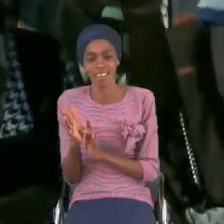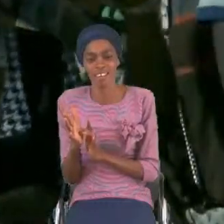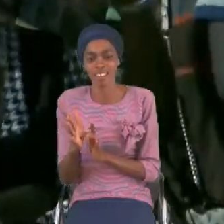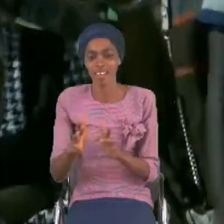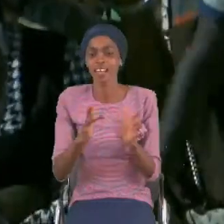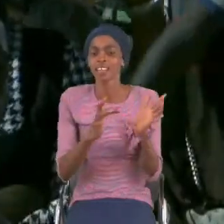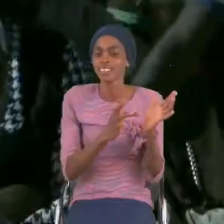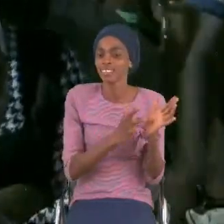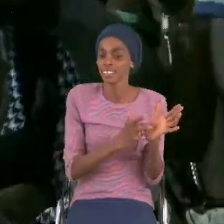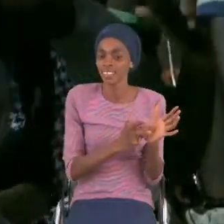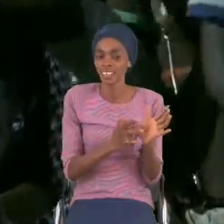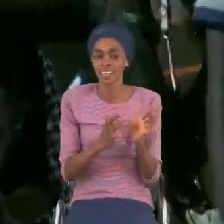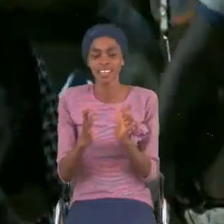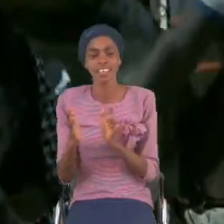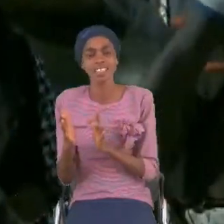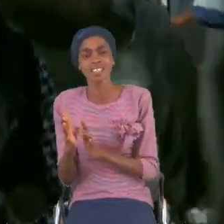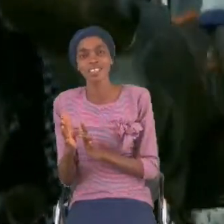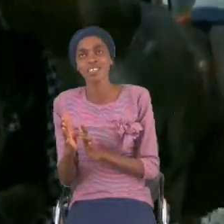Jesus,